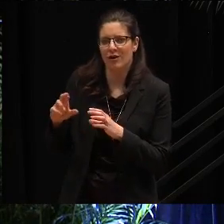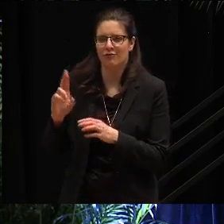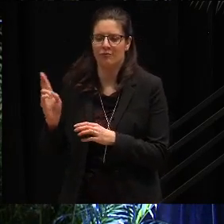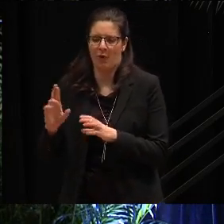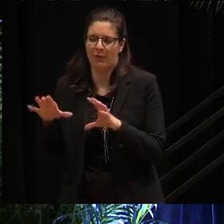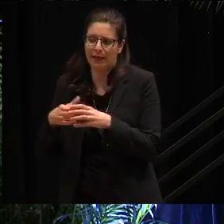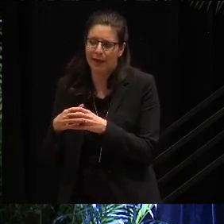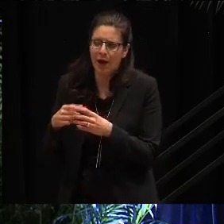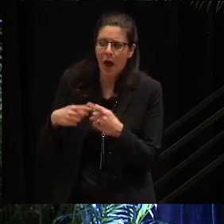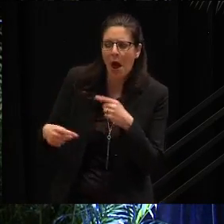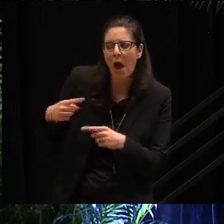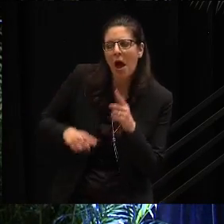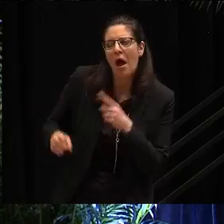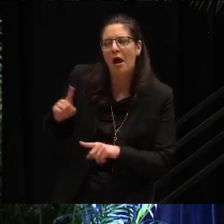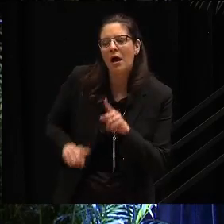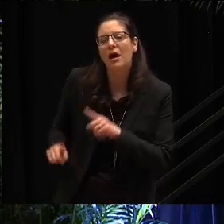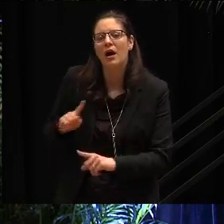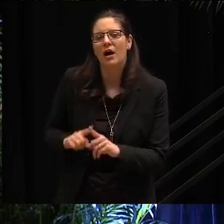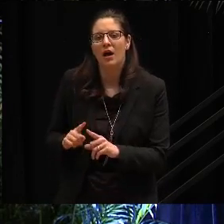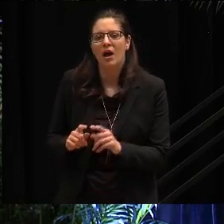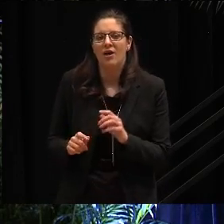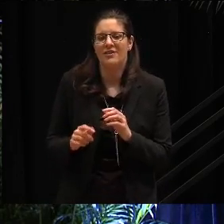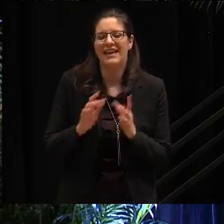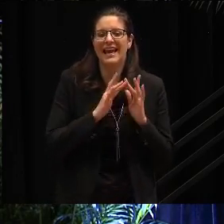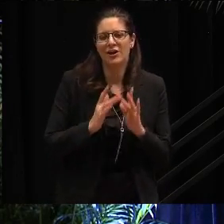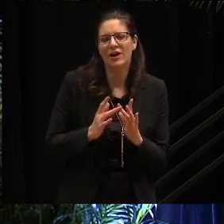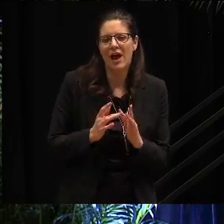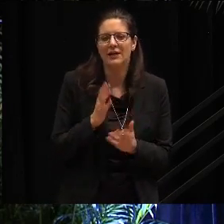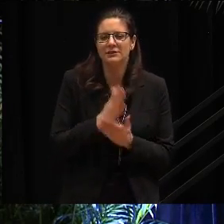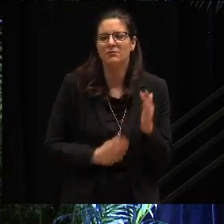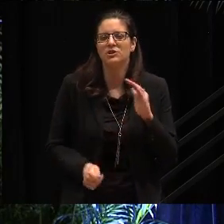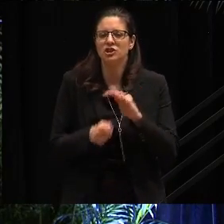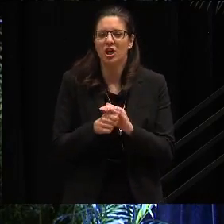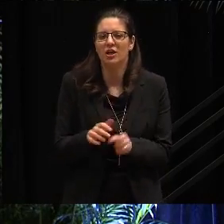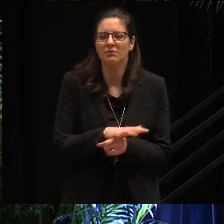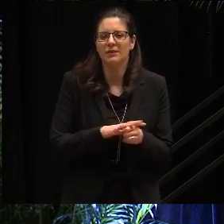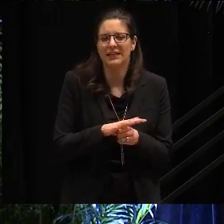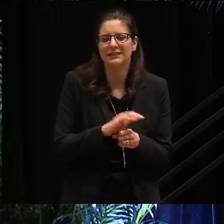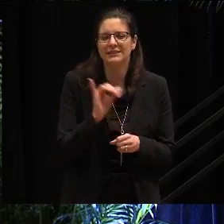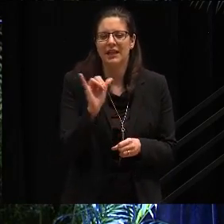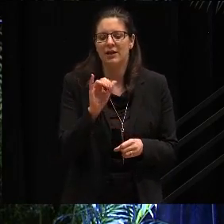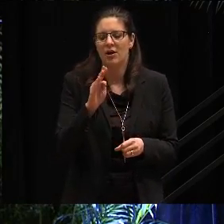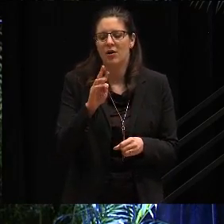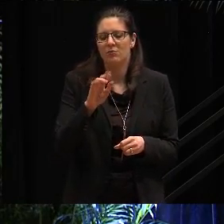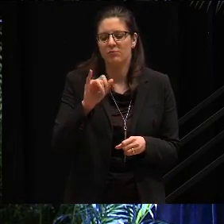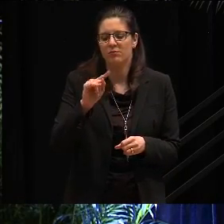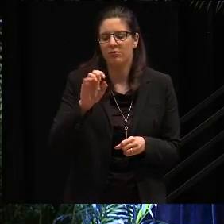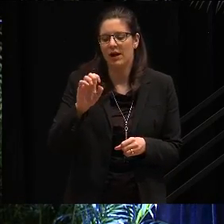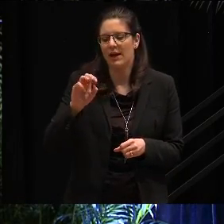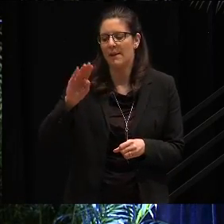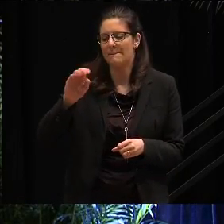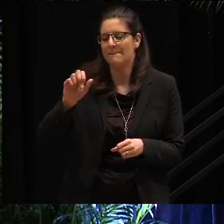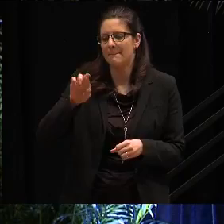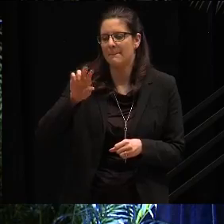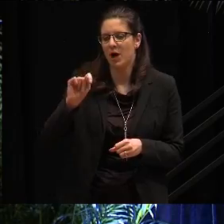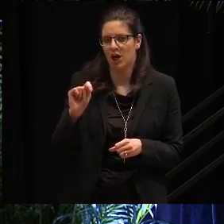with the internet, some dark places there, some very right-wing sites like Breitbart, obviously led previously by